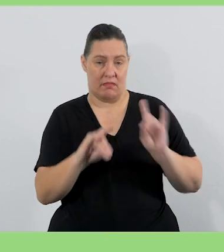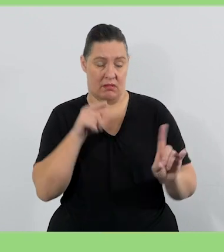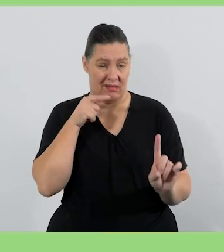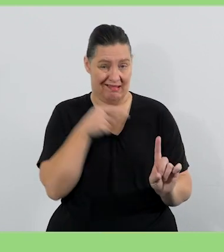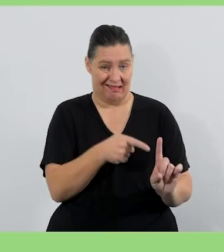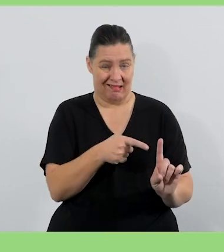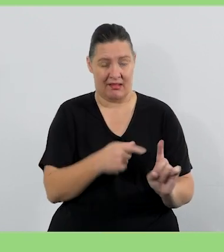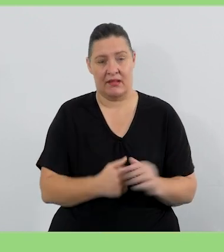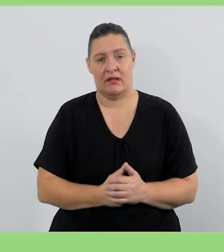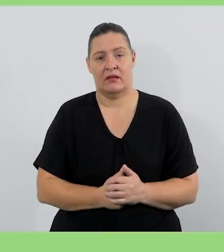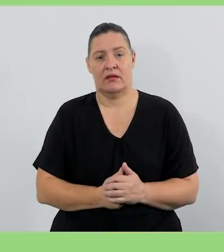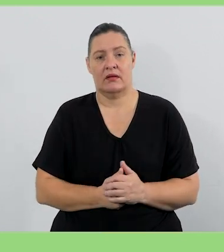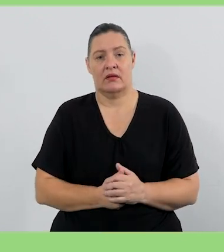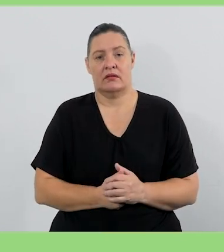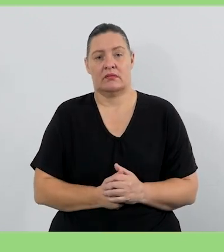animals